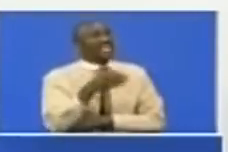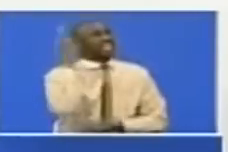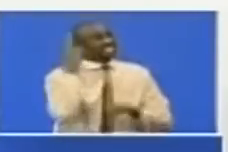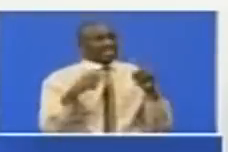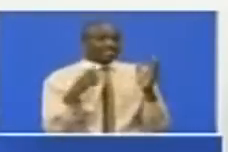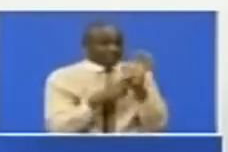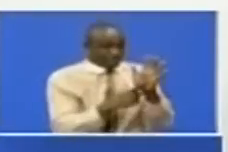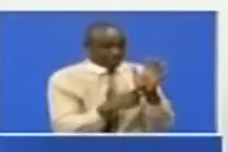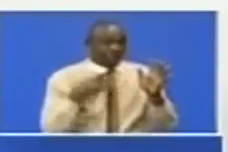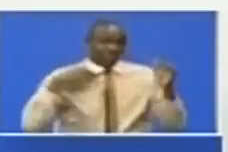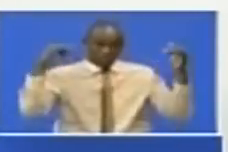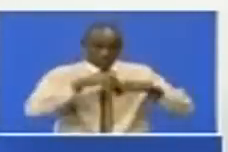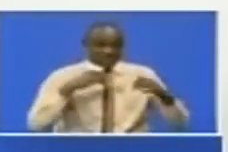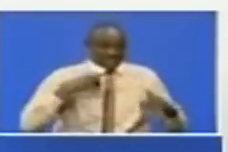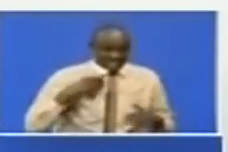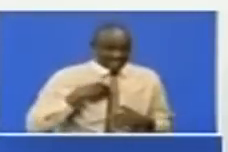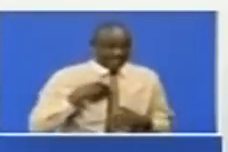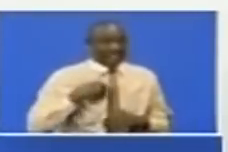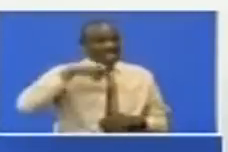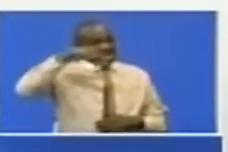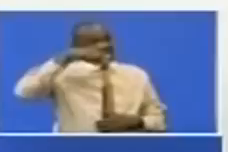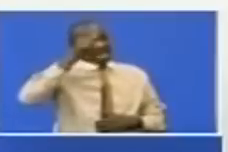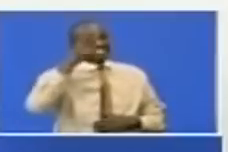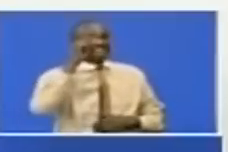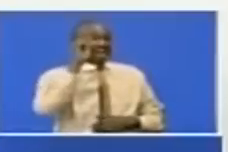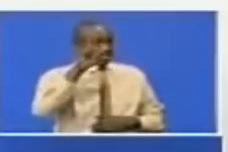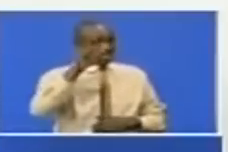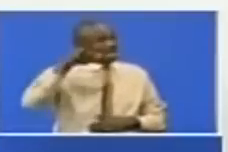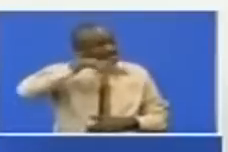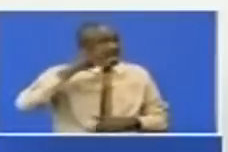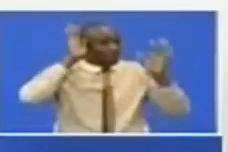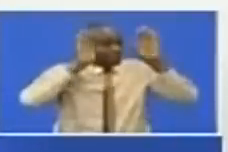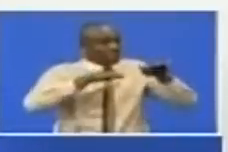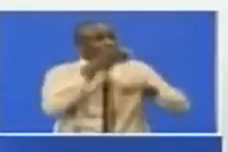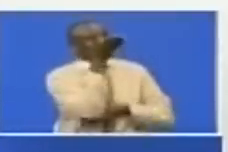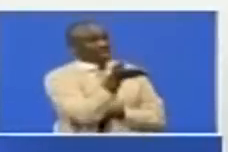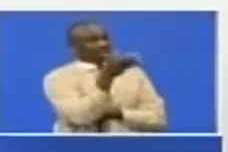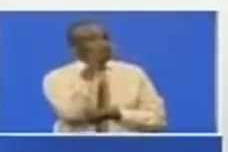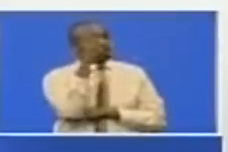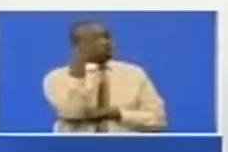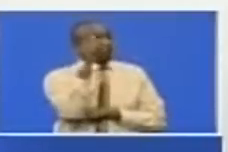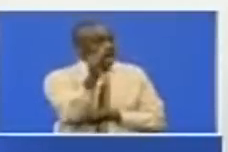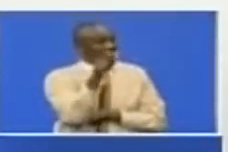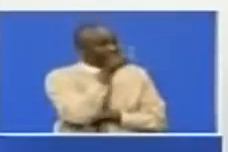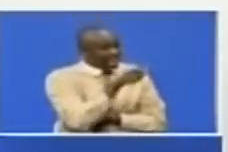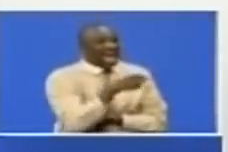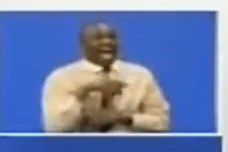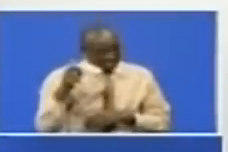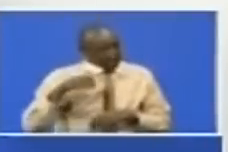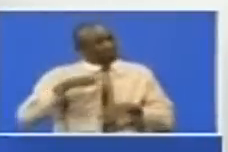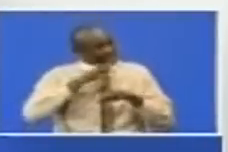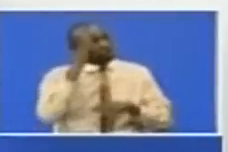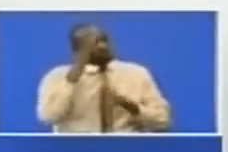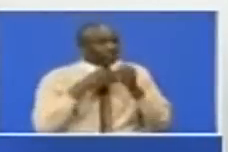year, I held a conference in Qatar, which is Muslim-dominated in Doha. Yeah. So some of the places that God will lead